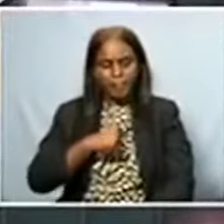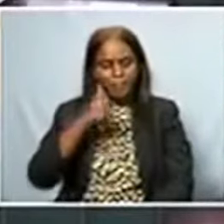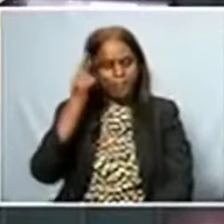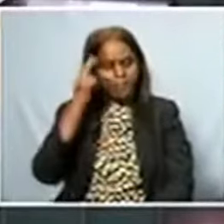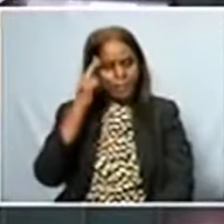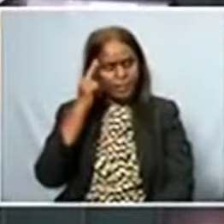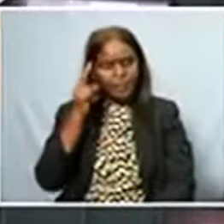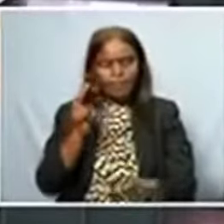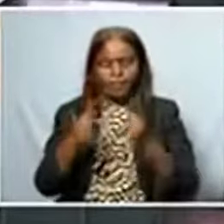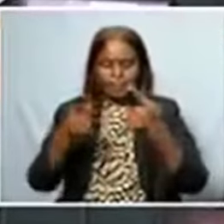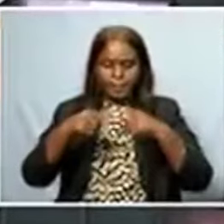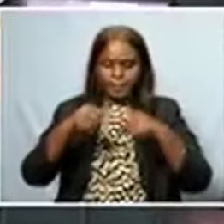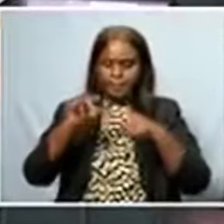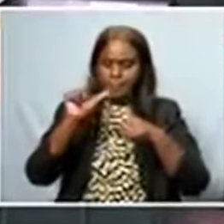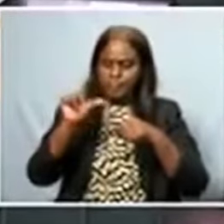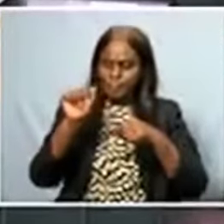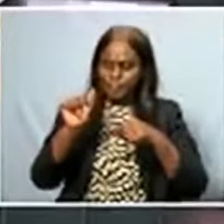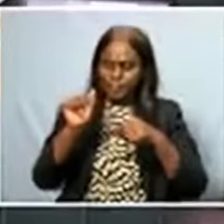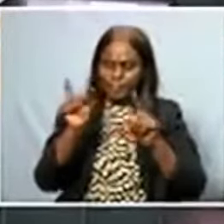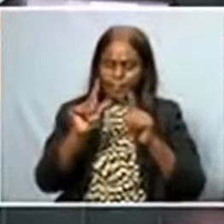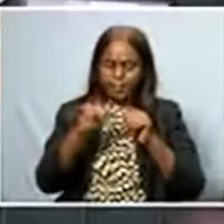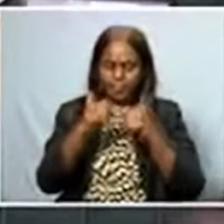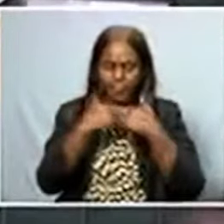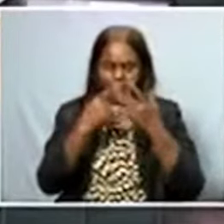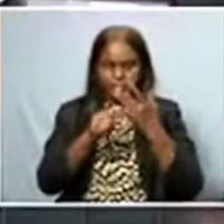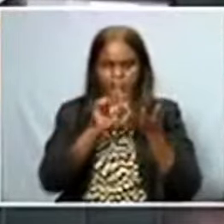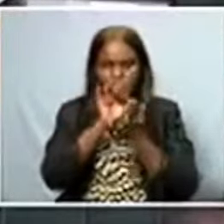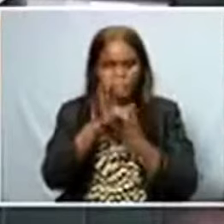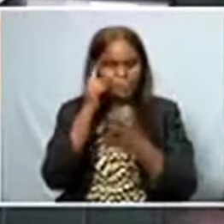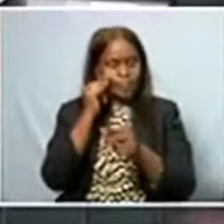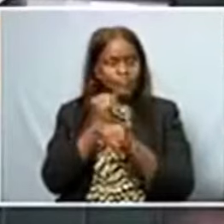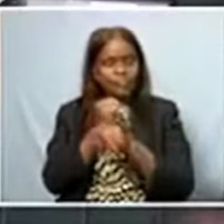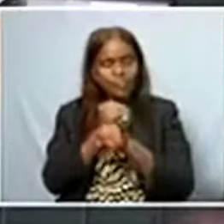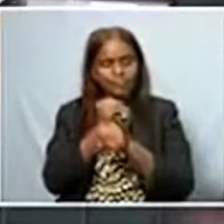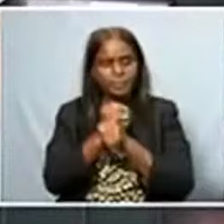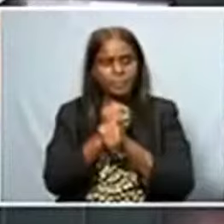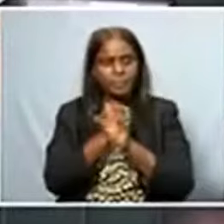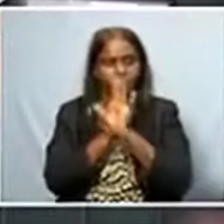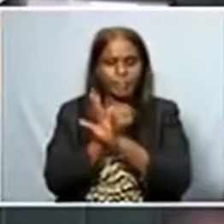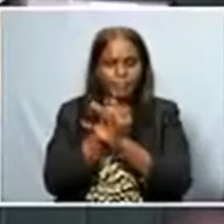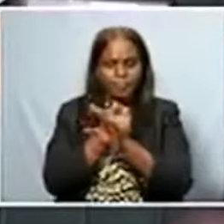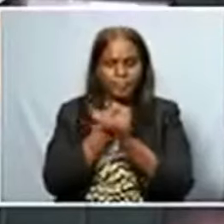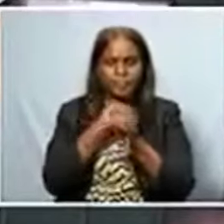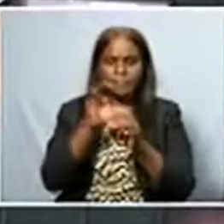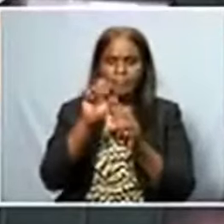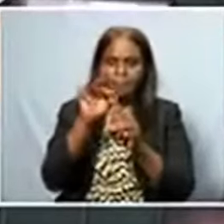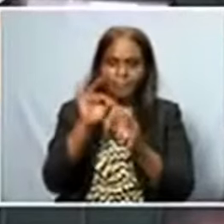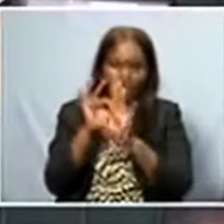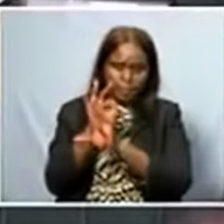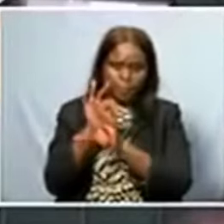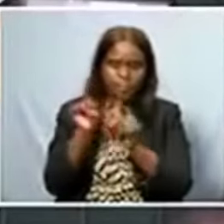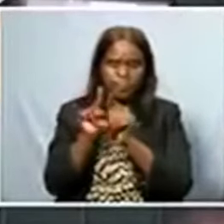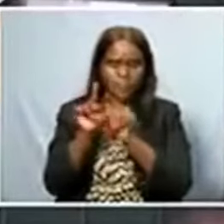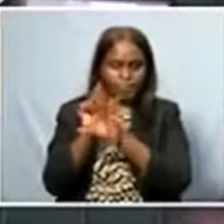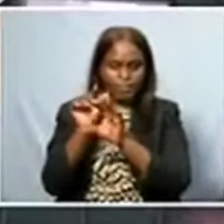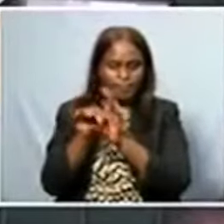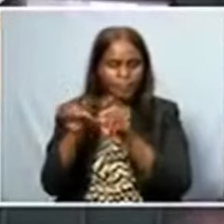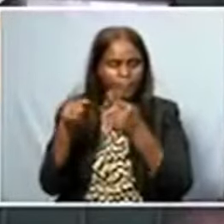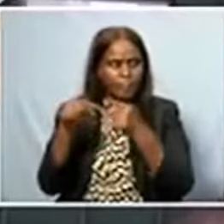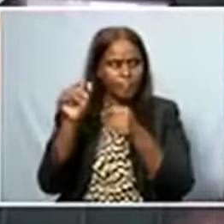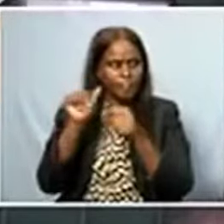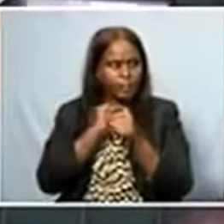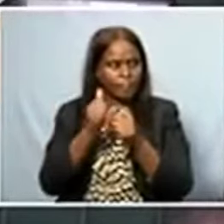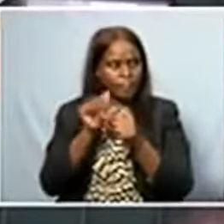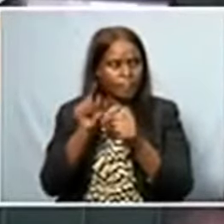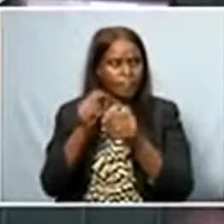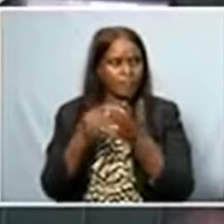that it is in the local authorities where we have cash for work. It is there where we have CDF. It is in the local